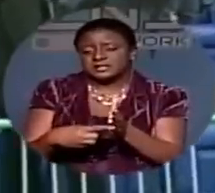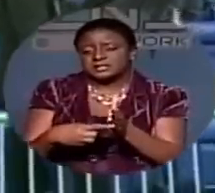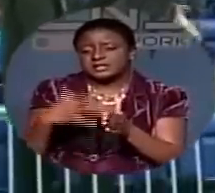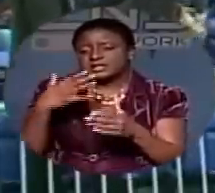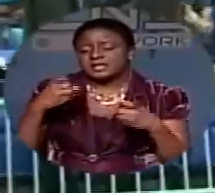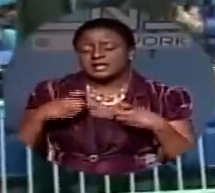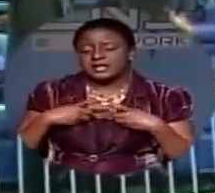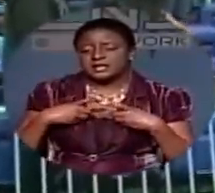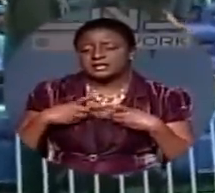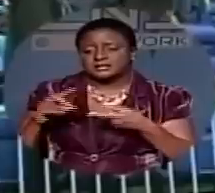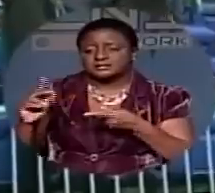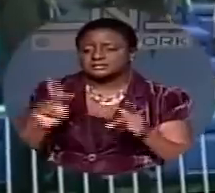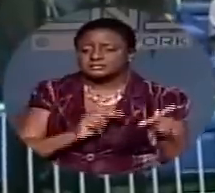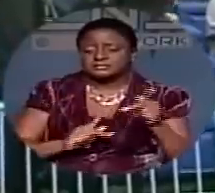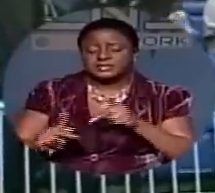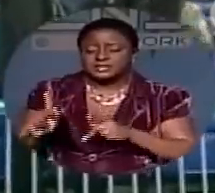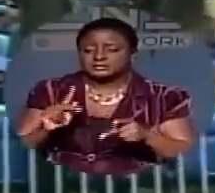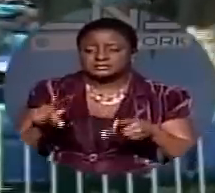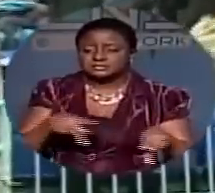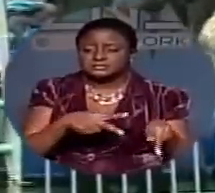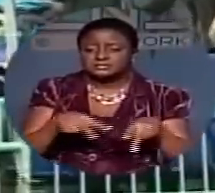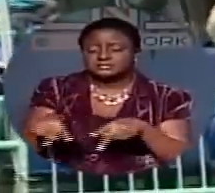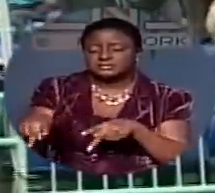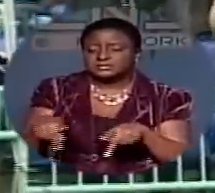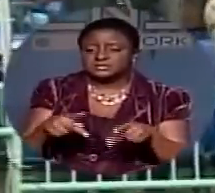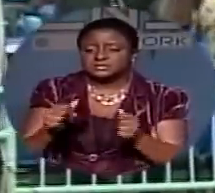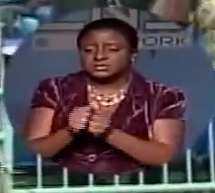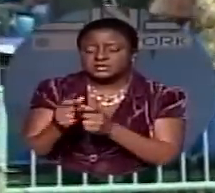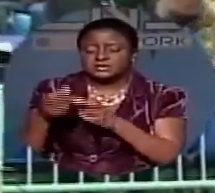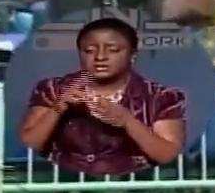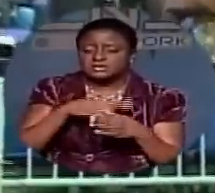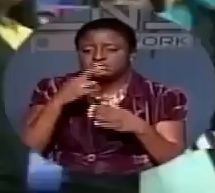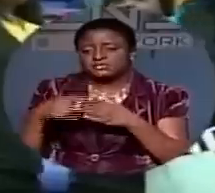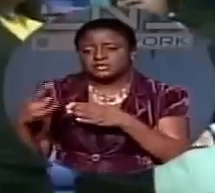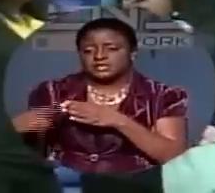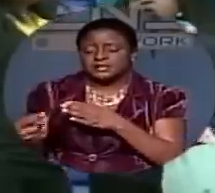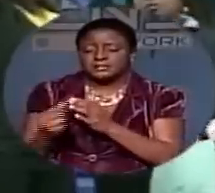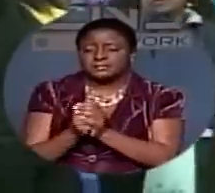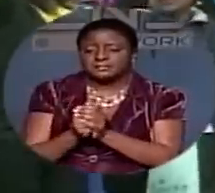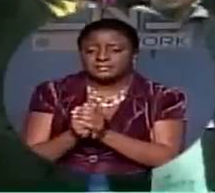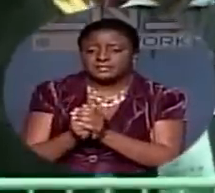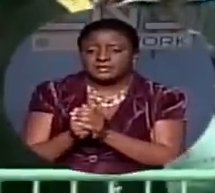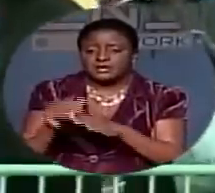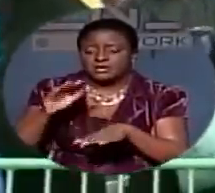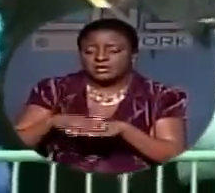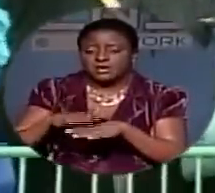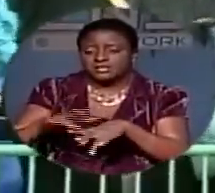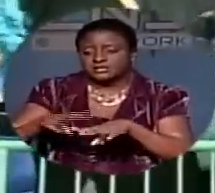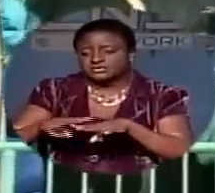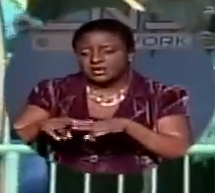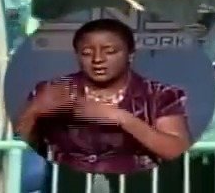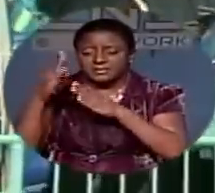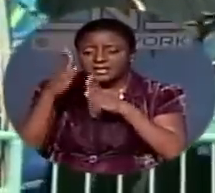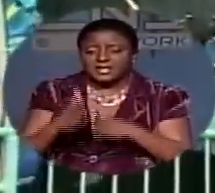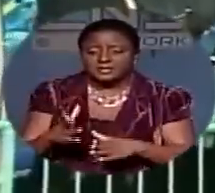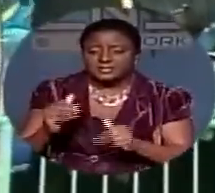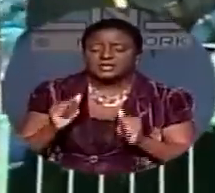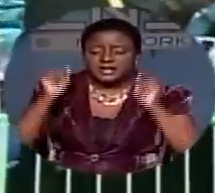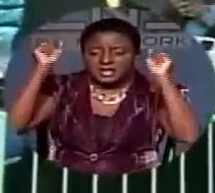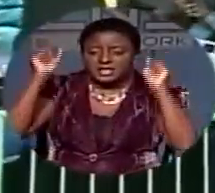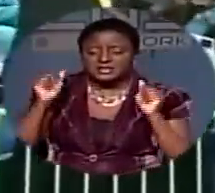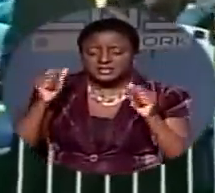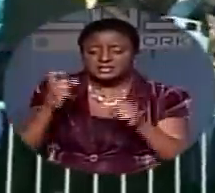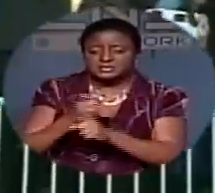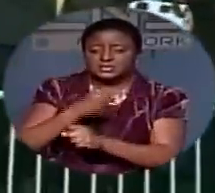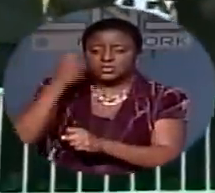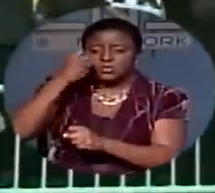biggest Bahamian flag ever seen draping a wide section of the stadium. This as on the track, Bahamian athletes won race after race in